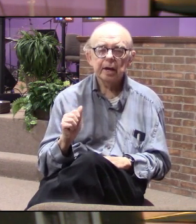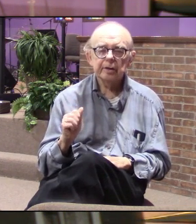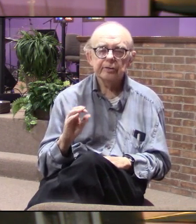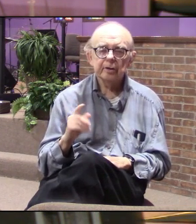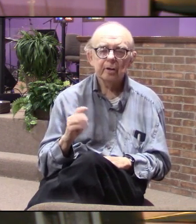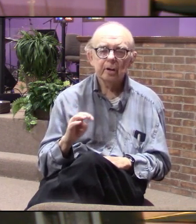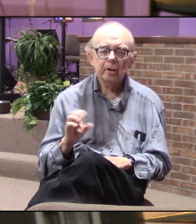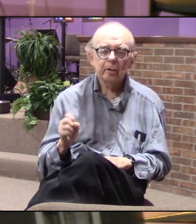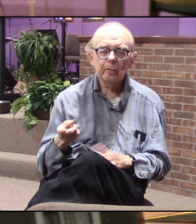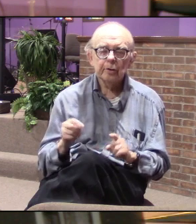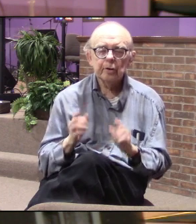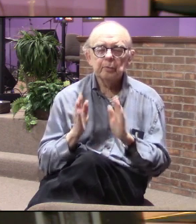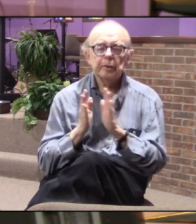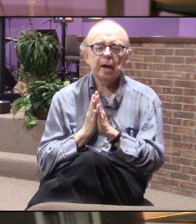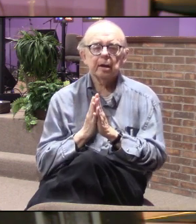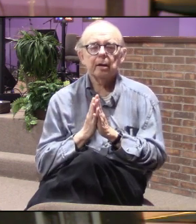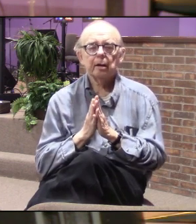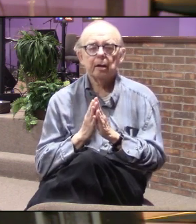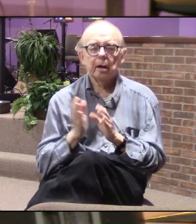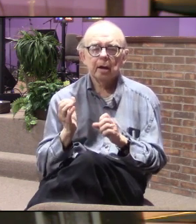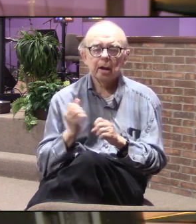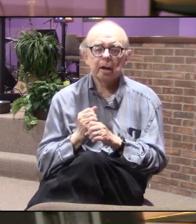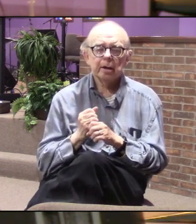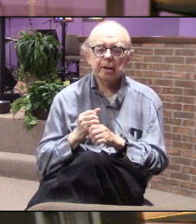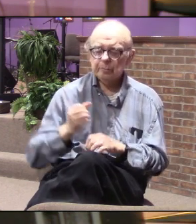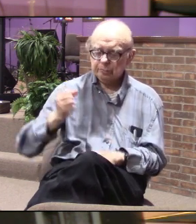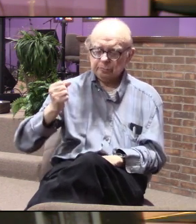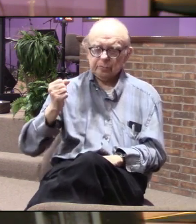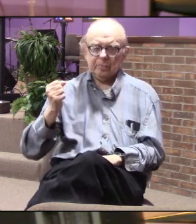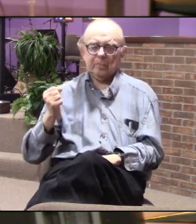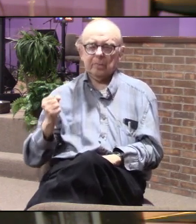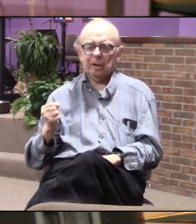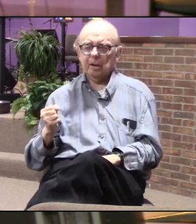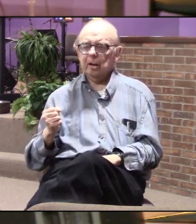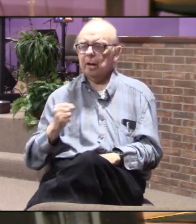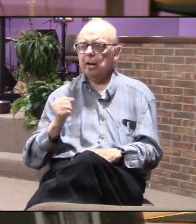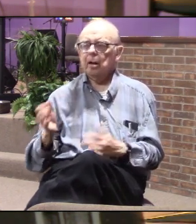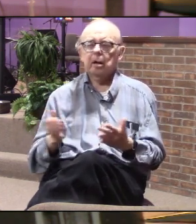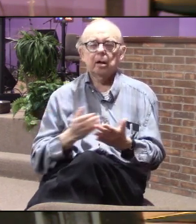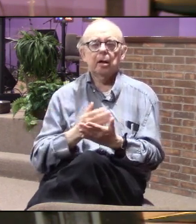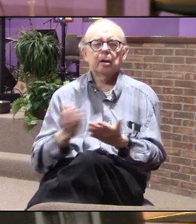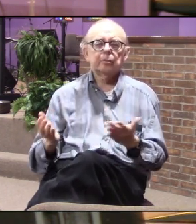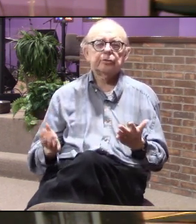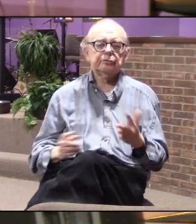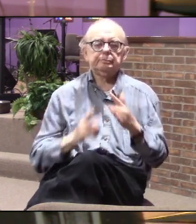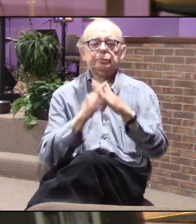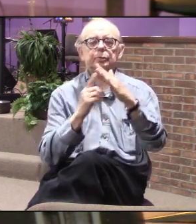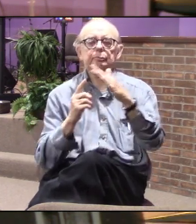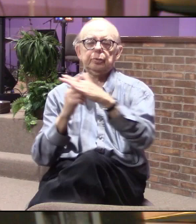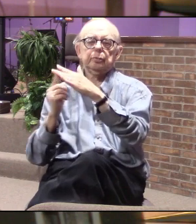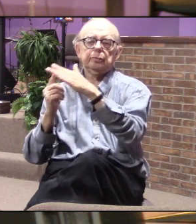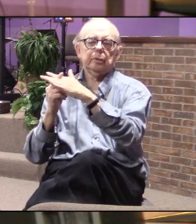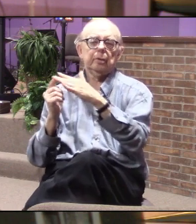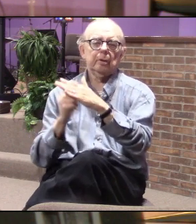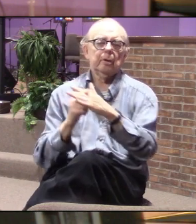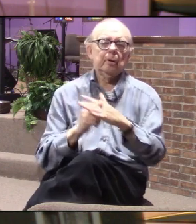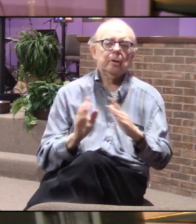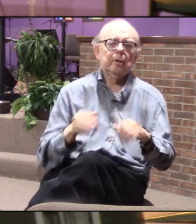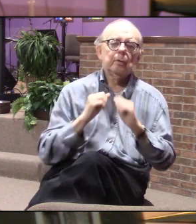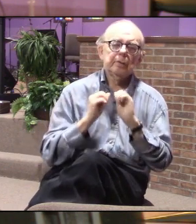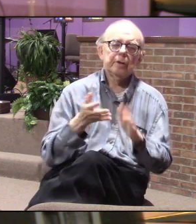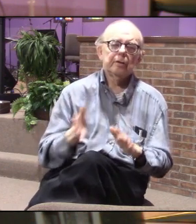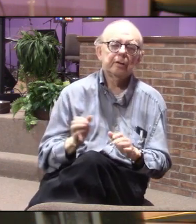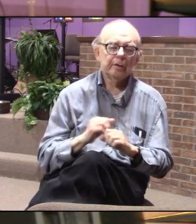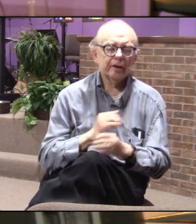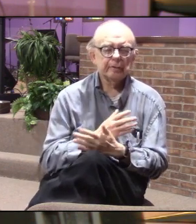That when you pray, you hit this lever, and all of this stuff is just going to come out and just going to bless you